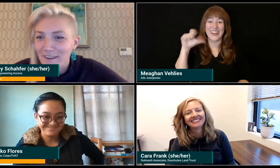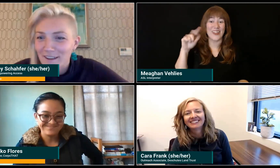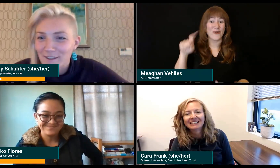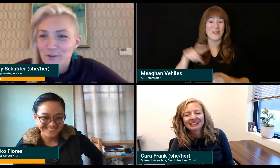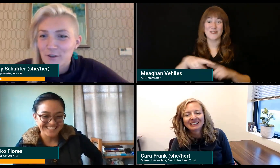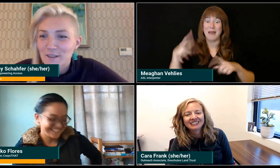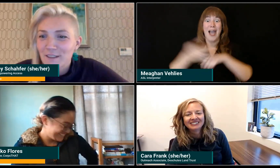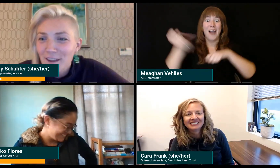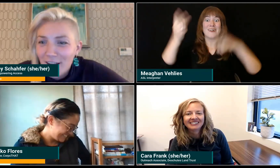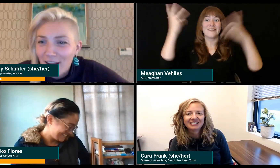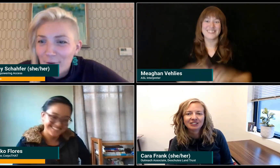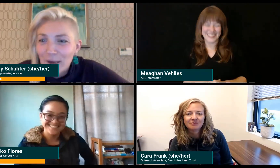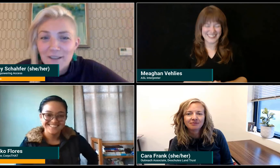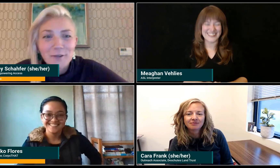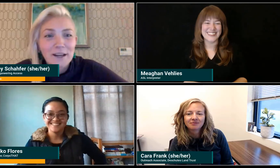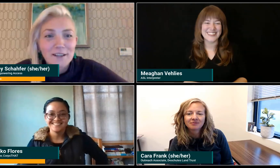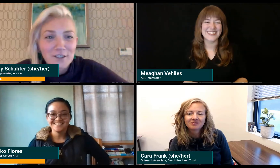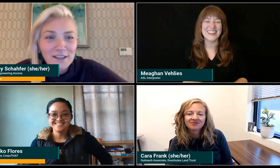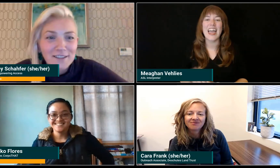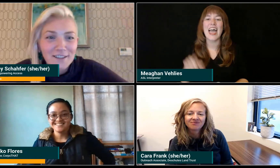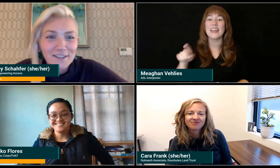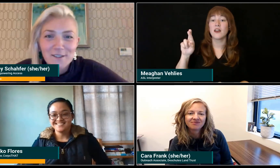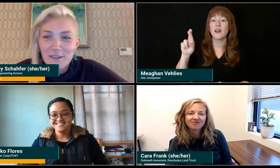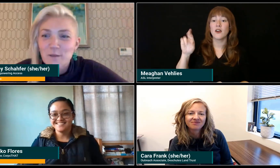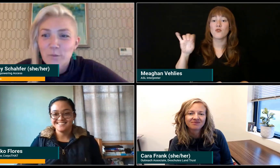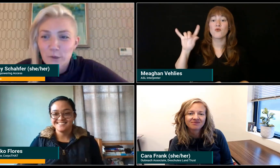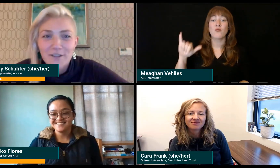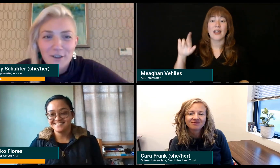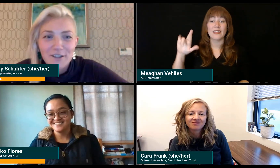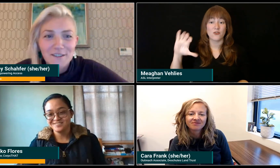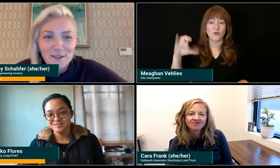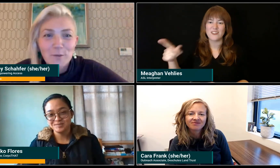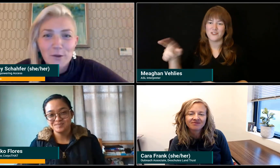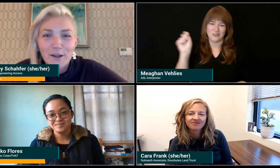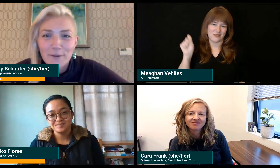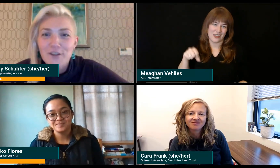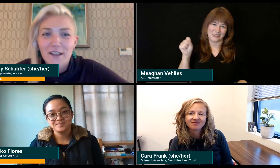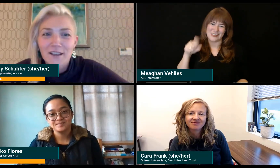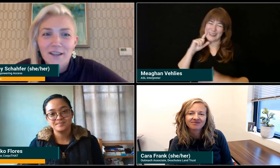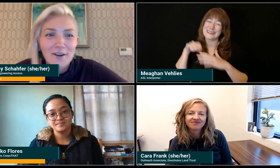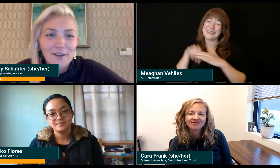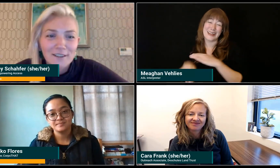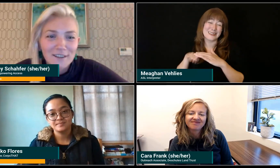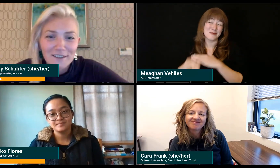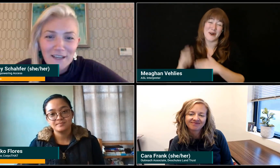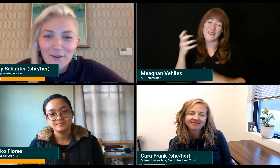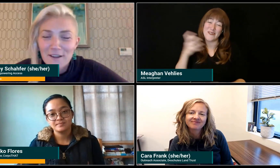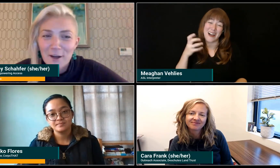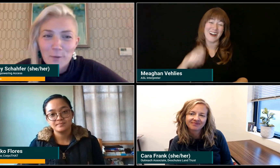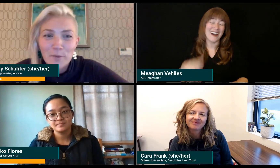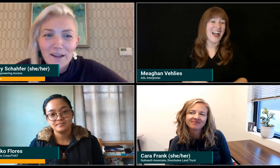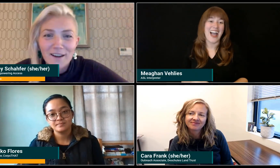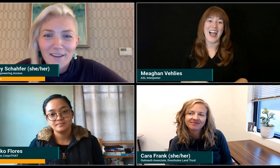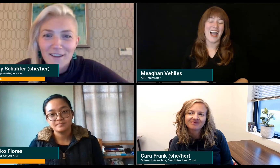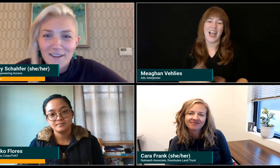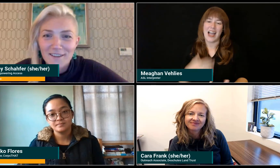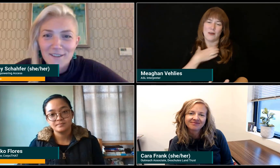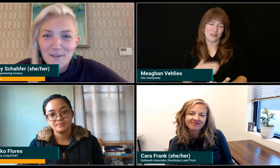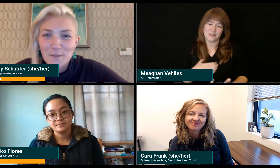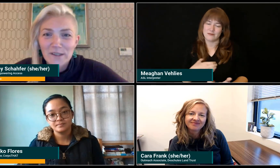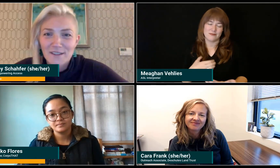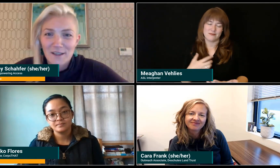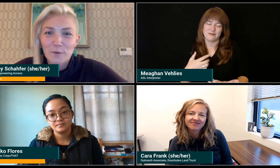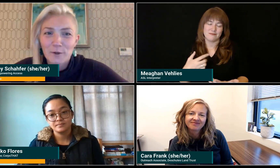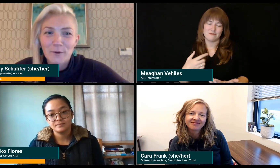time. And to address Riley Ranch, yes, it's pretty darn accessible. I wish I could get down in there, but I think